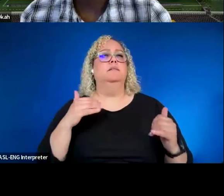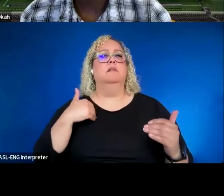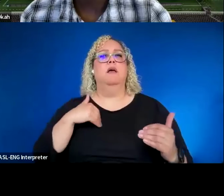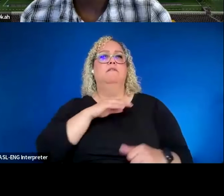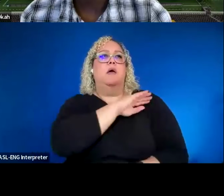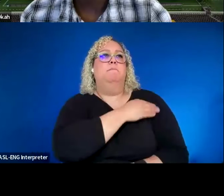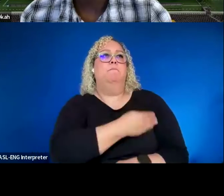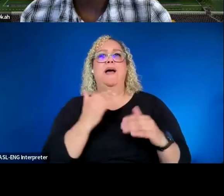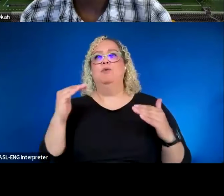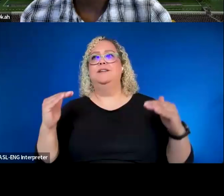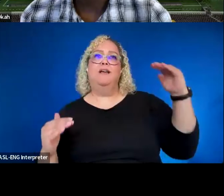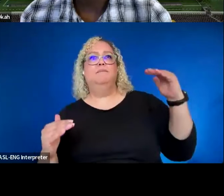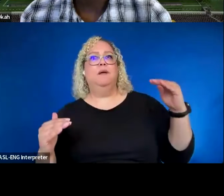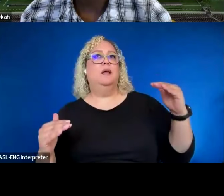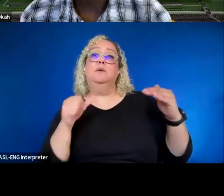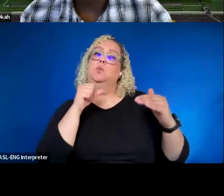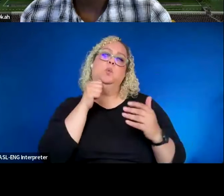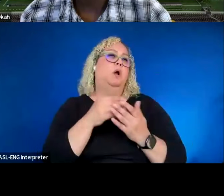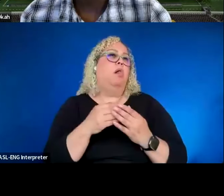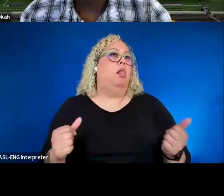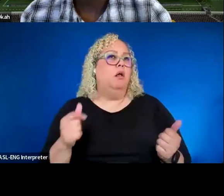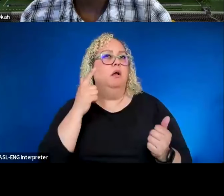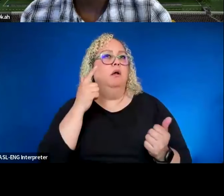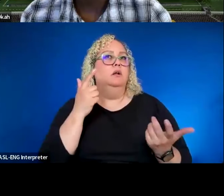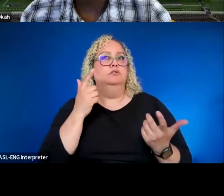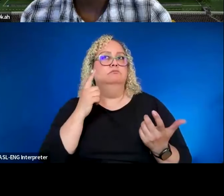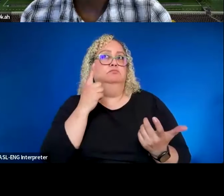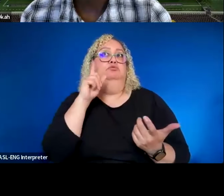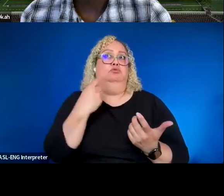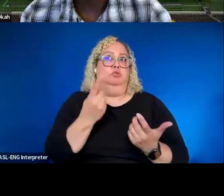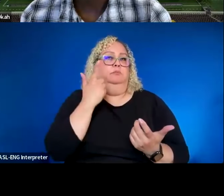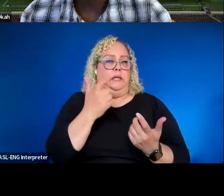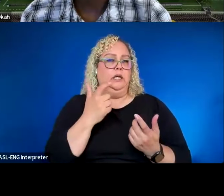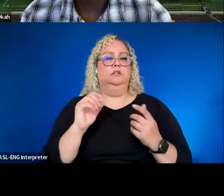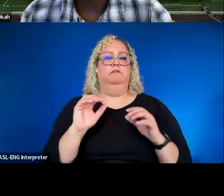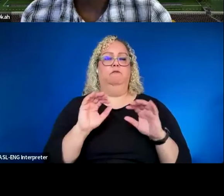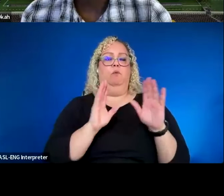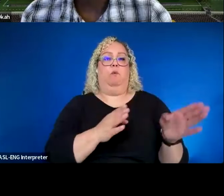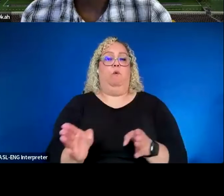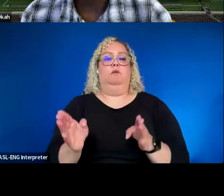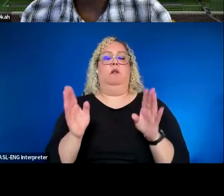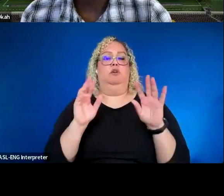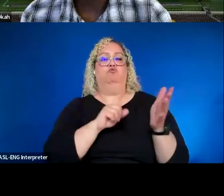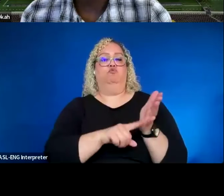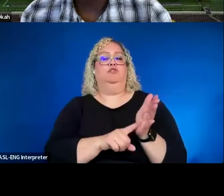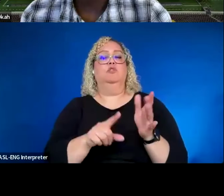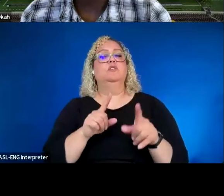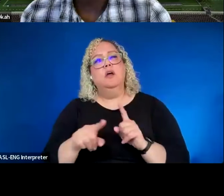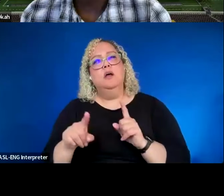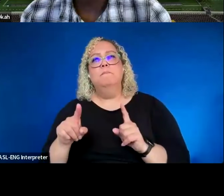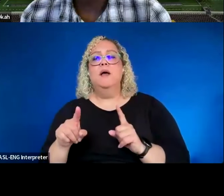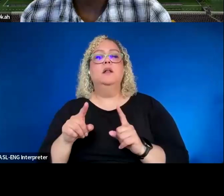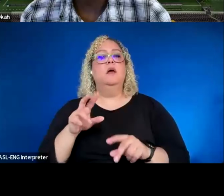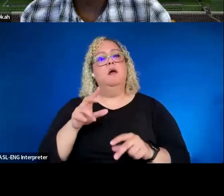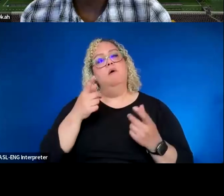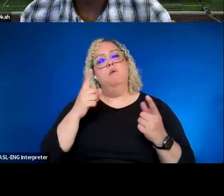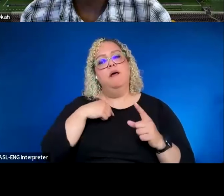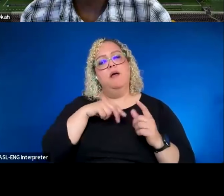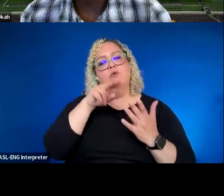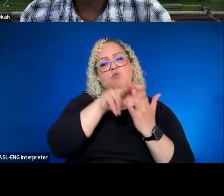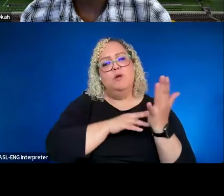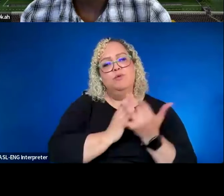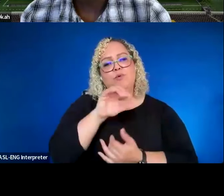research. But I think we have made great progress in trying to, at least to echo some of the thoughts through the chat, to be transparent, to